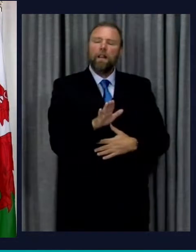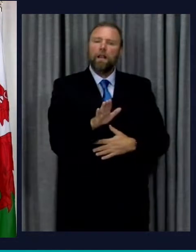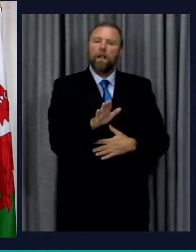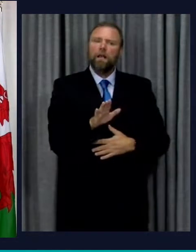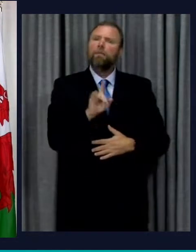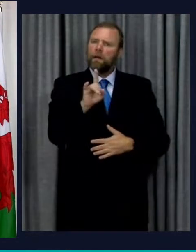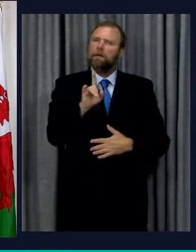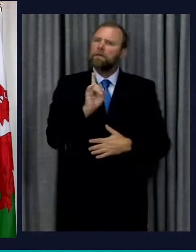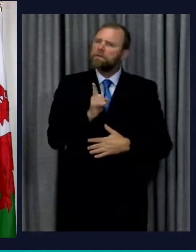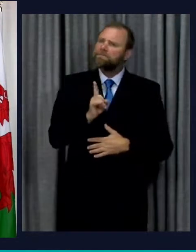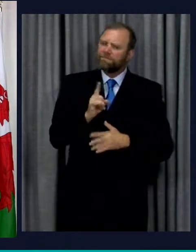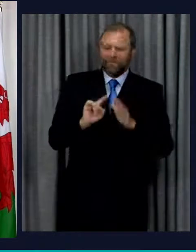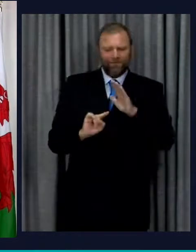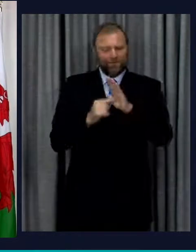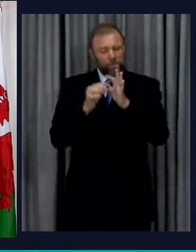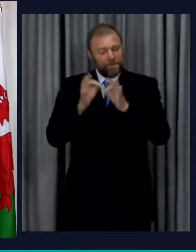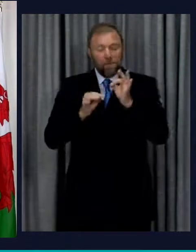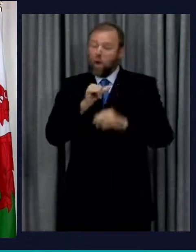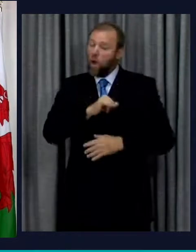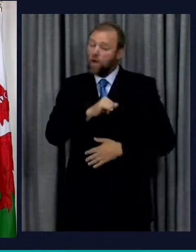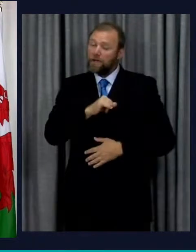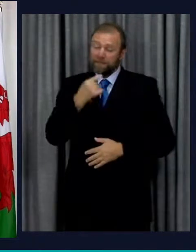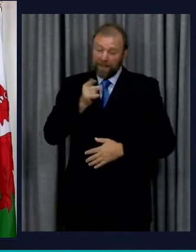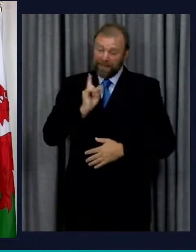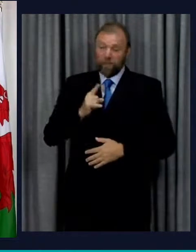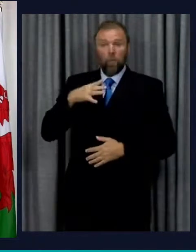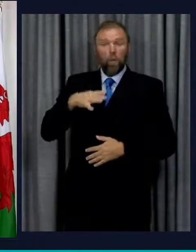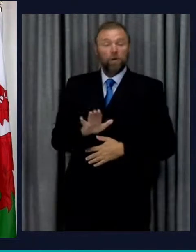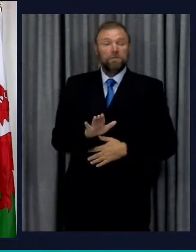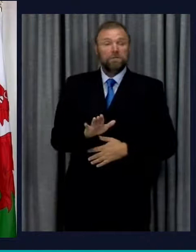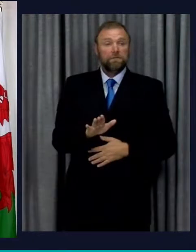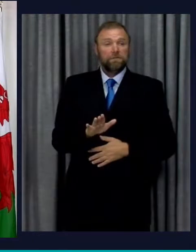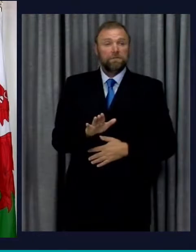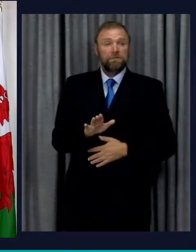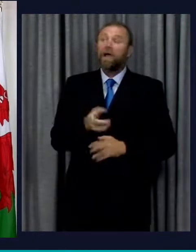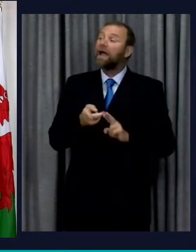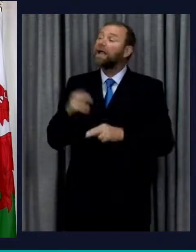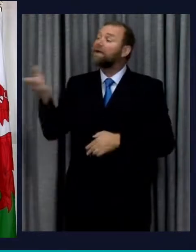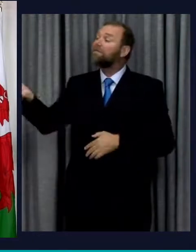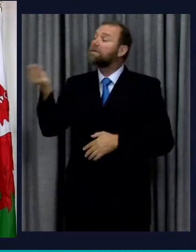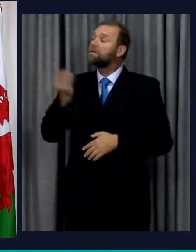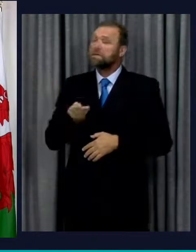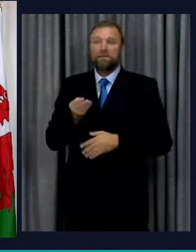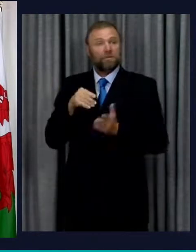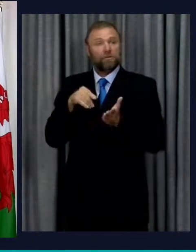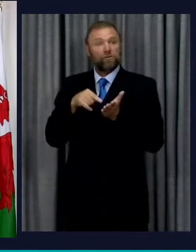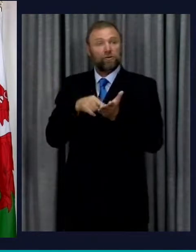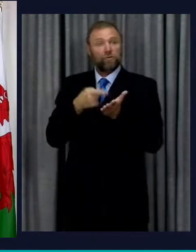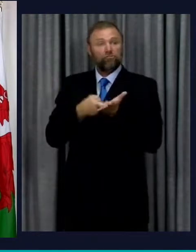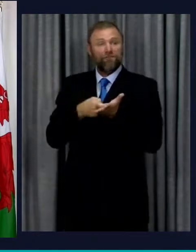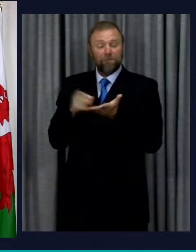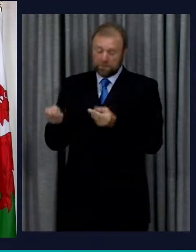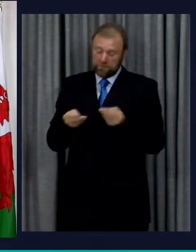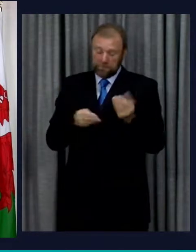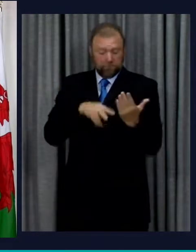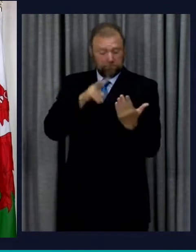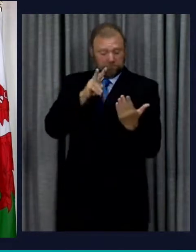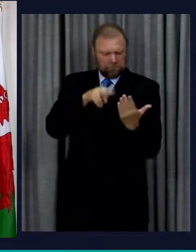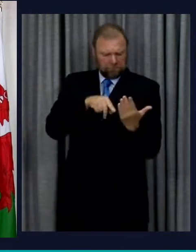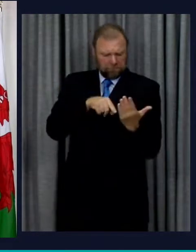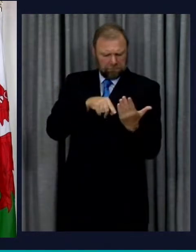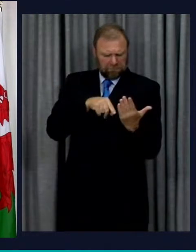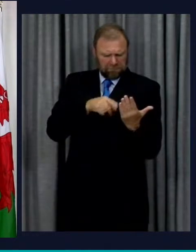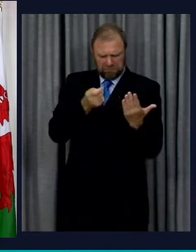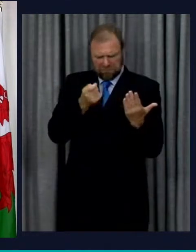our preference. If, however, the terms don't meet those expectations, and the First Minister has not ruled out a